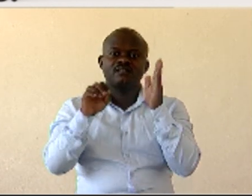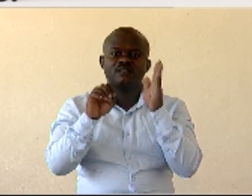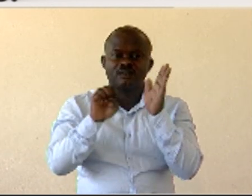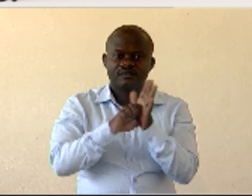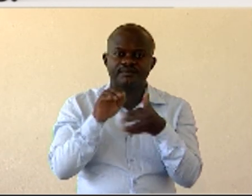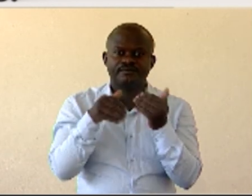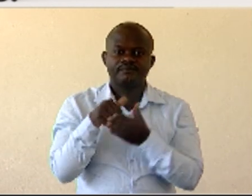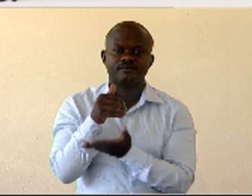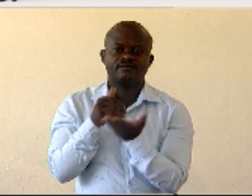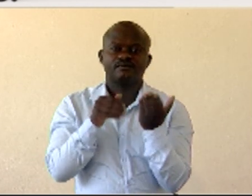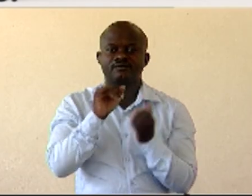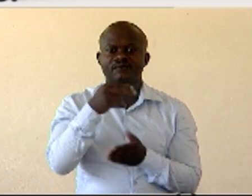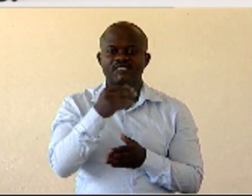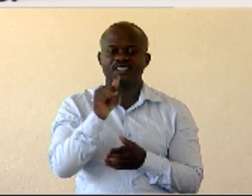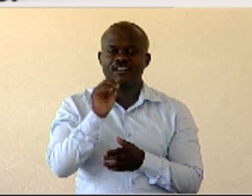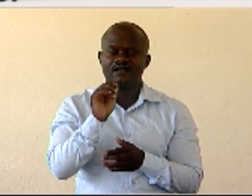STIs, we have HIV/AIDS.